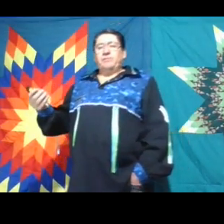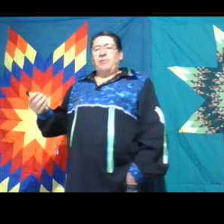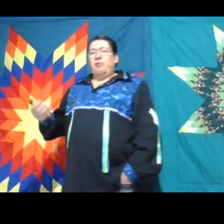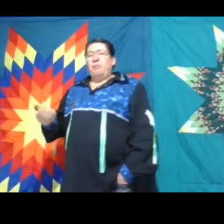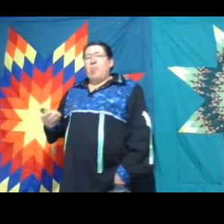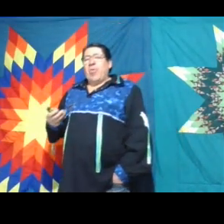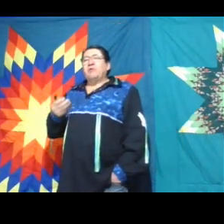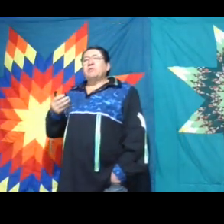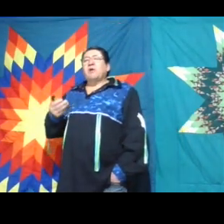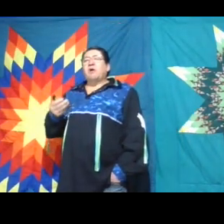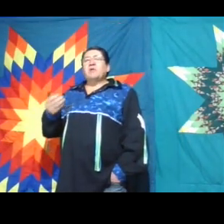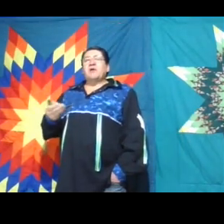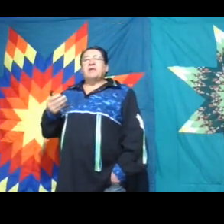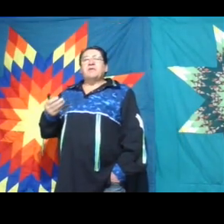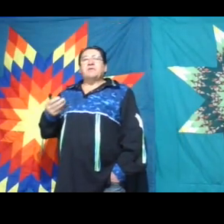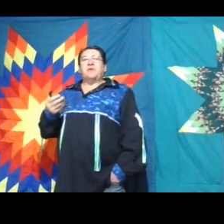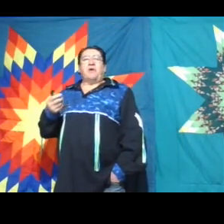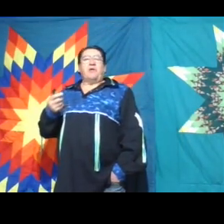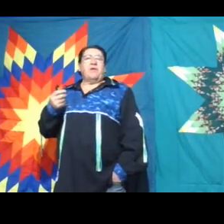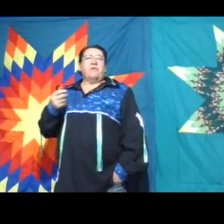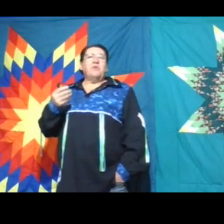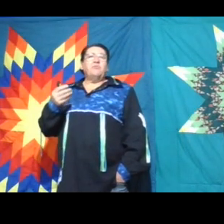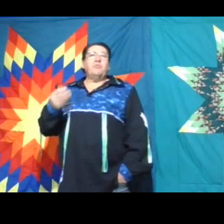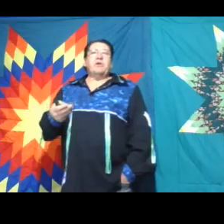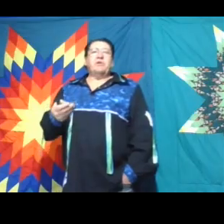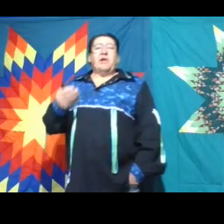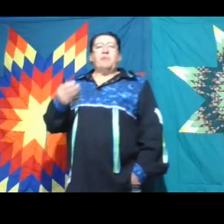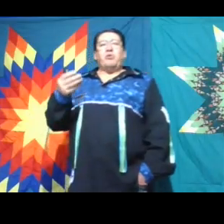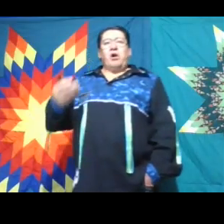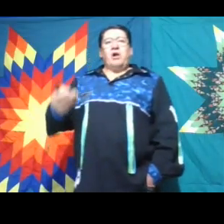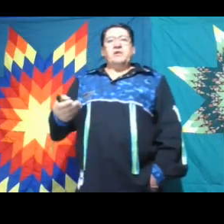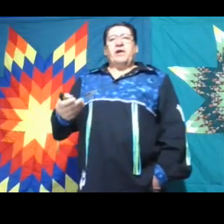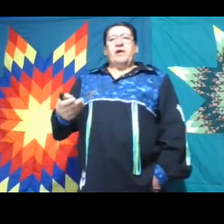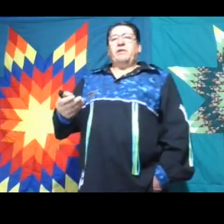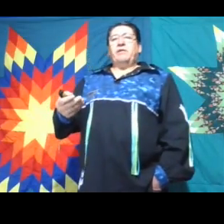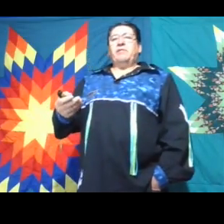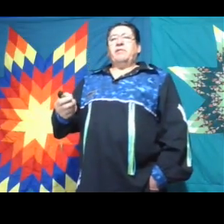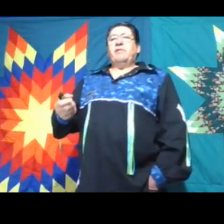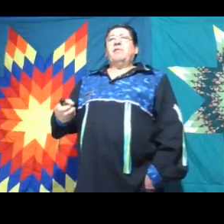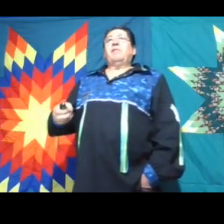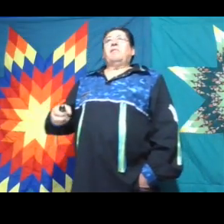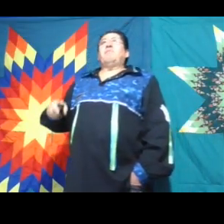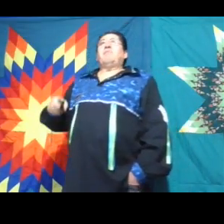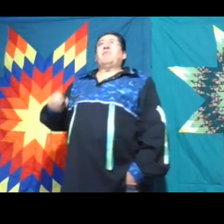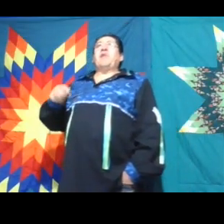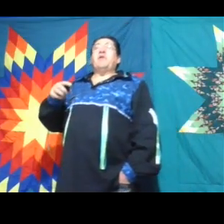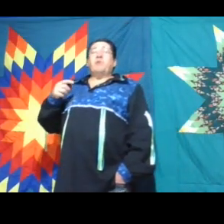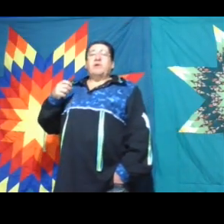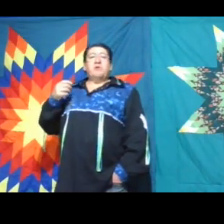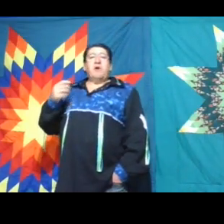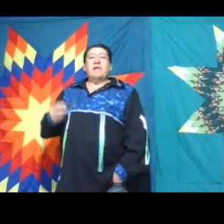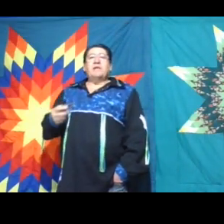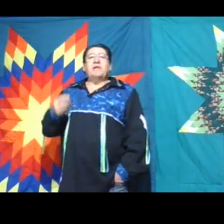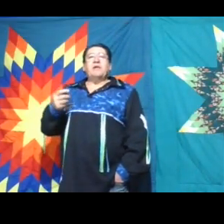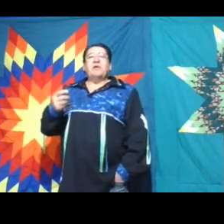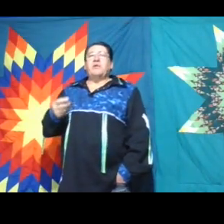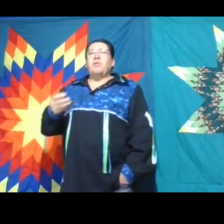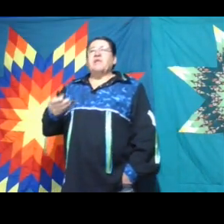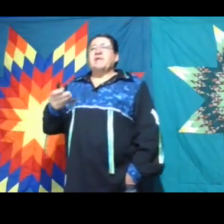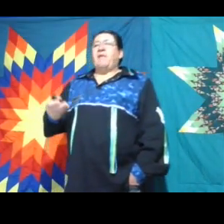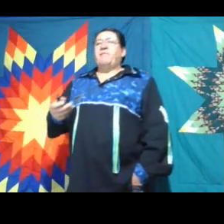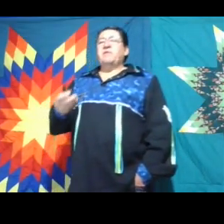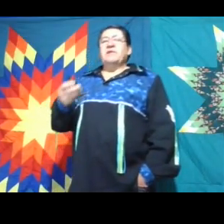operations. Those contractors are there to build a project. They would try to